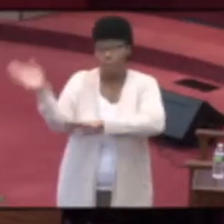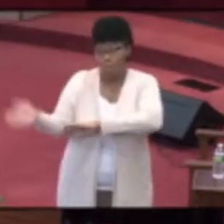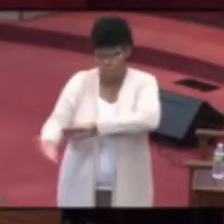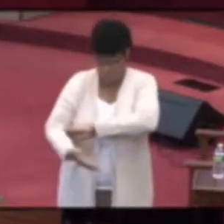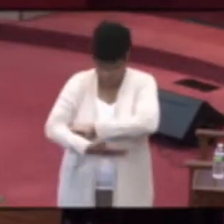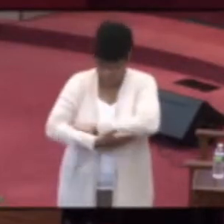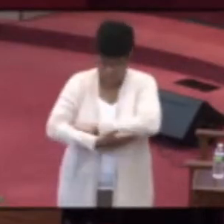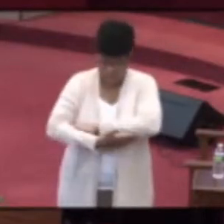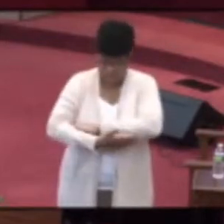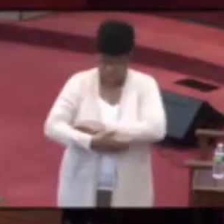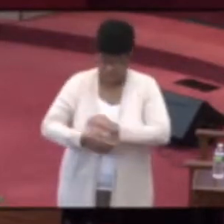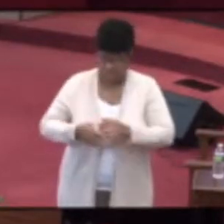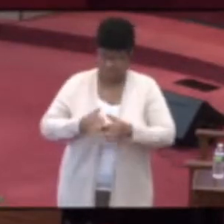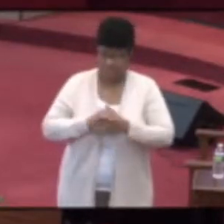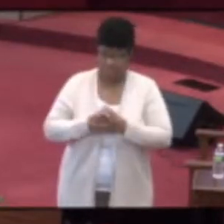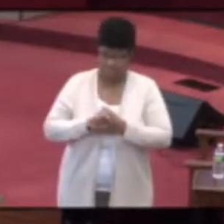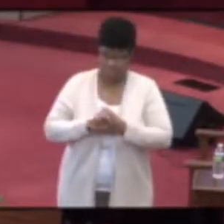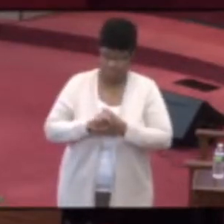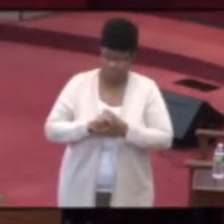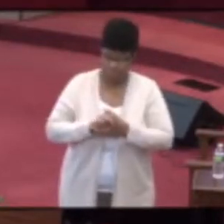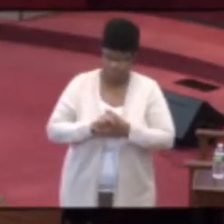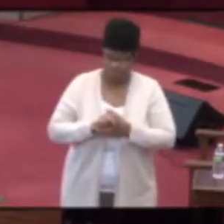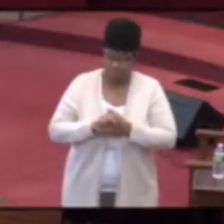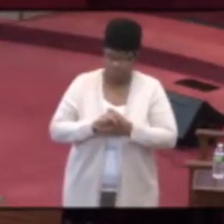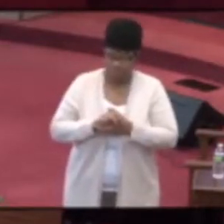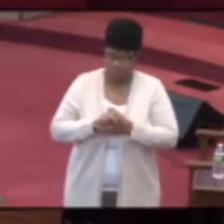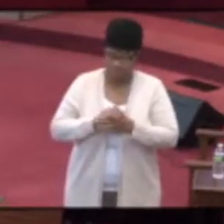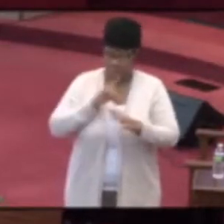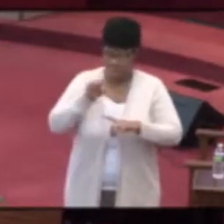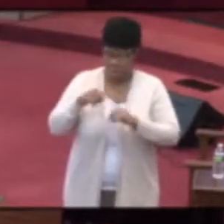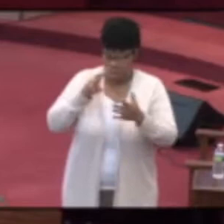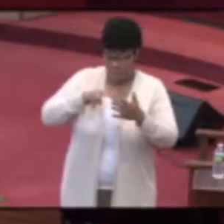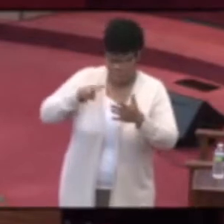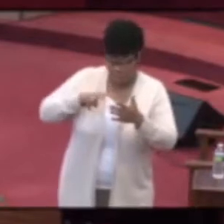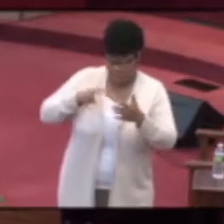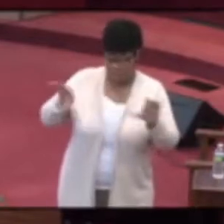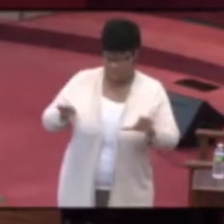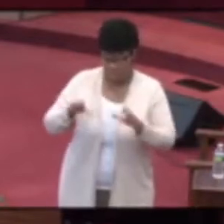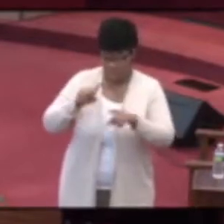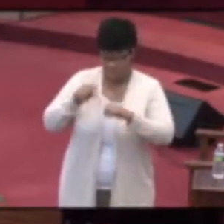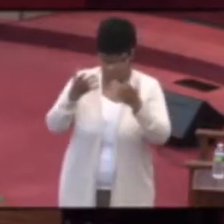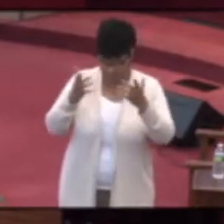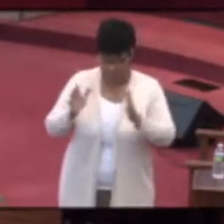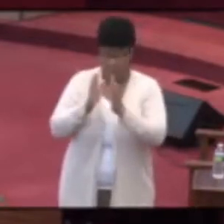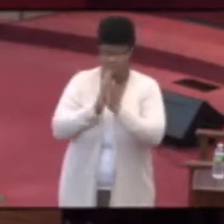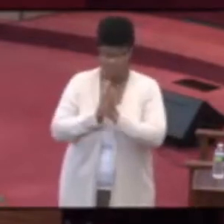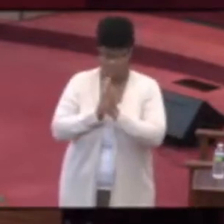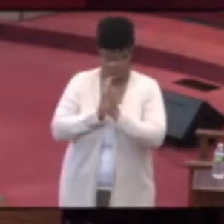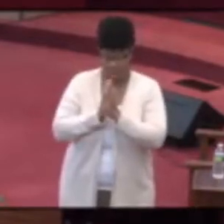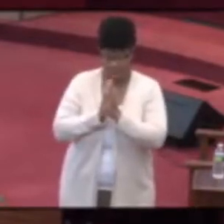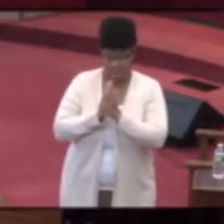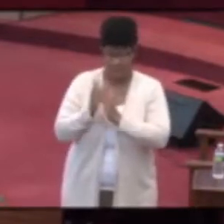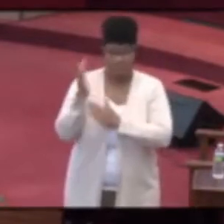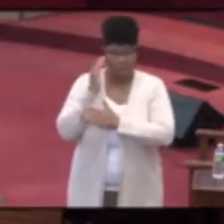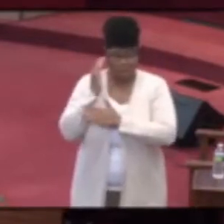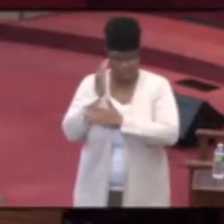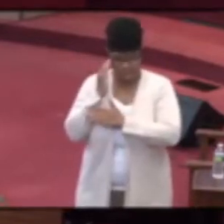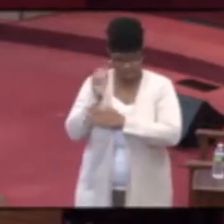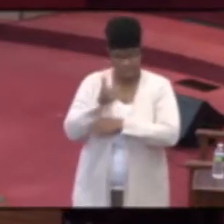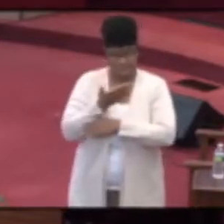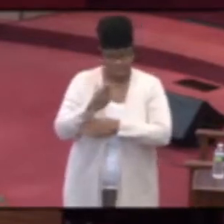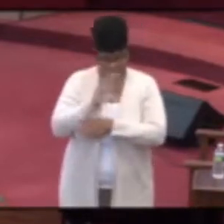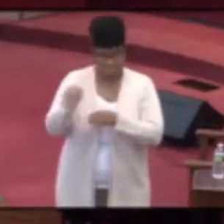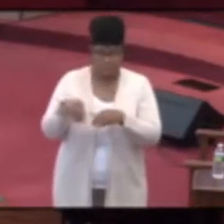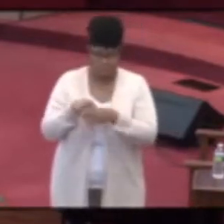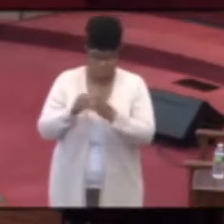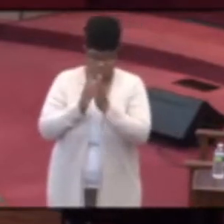all night. And when you read what he immediately does after he returns from prayer in the morning, we know what else must have